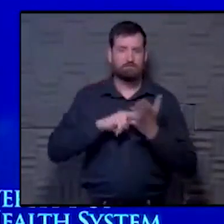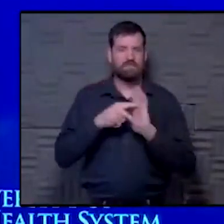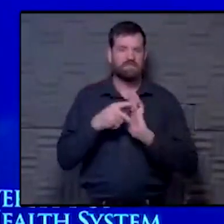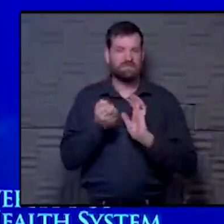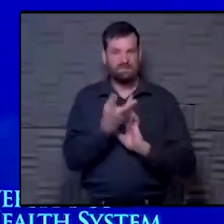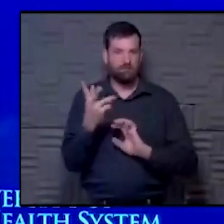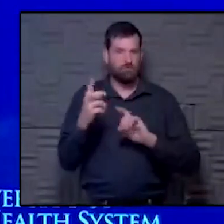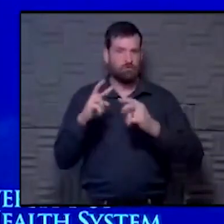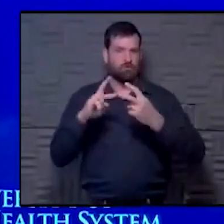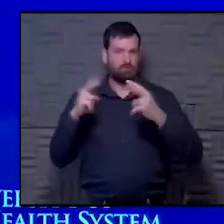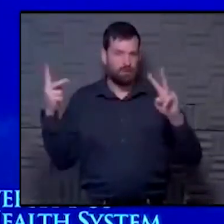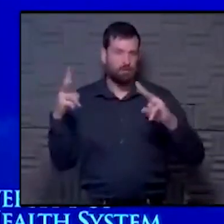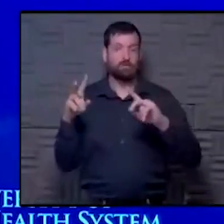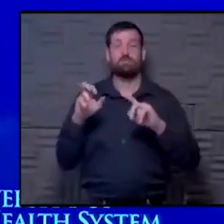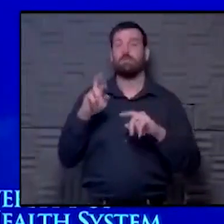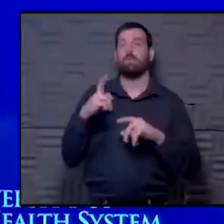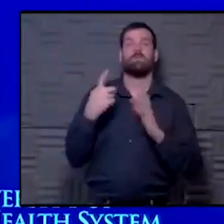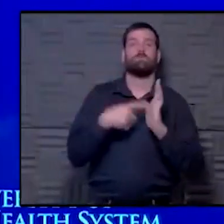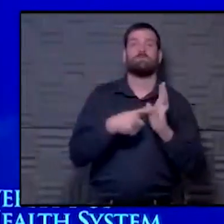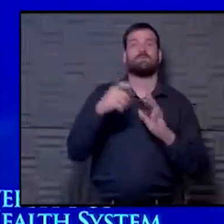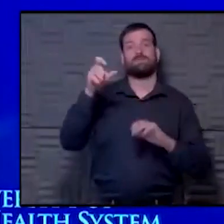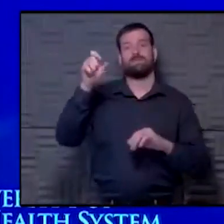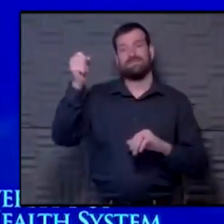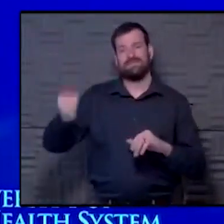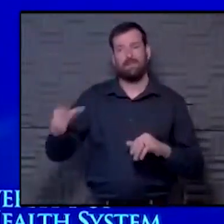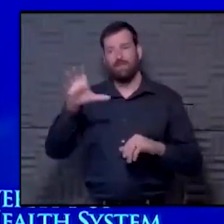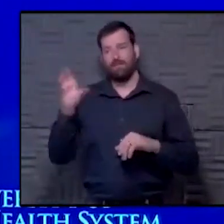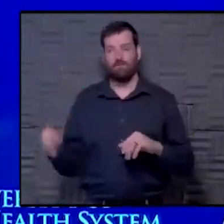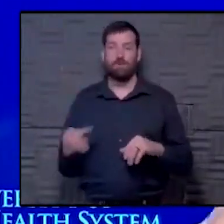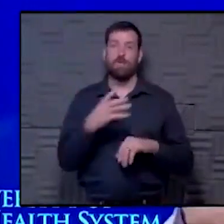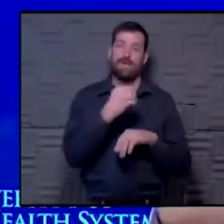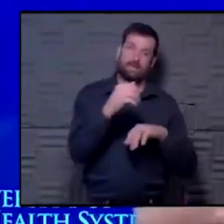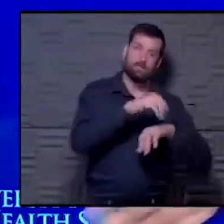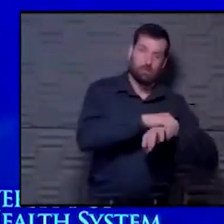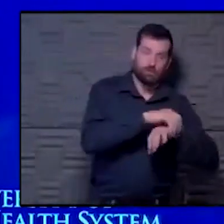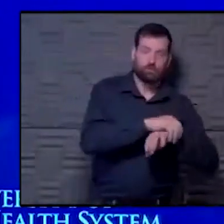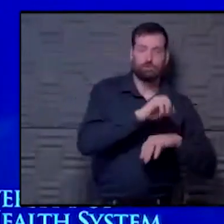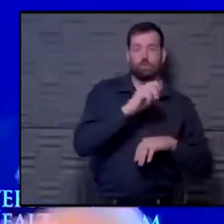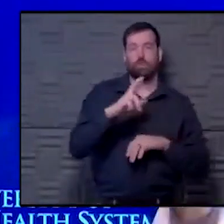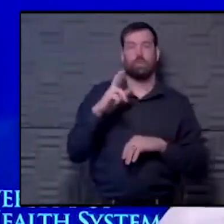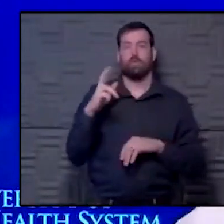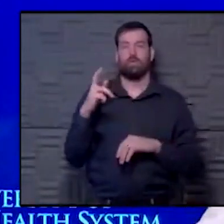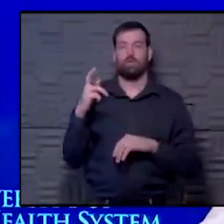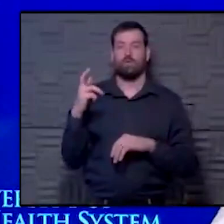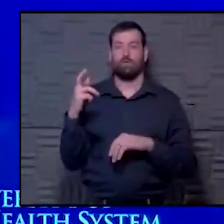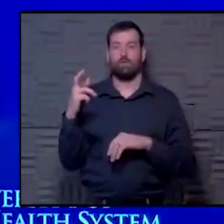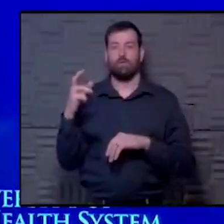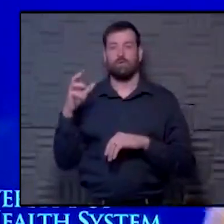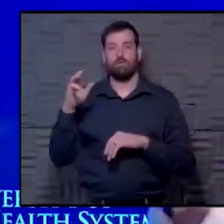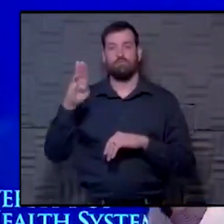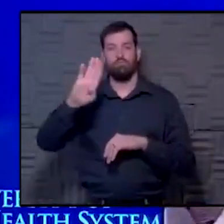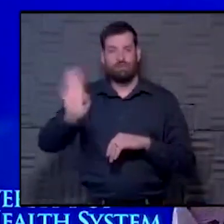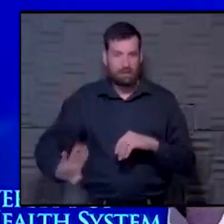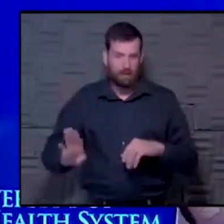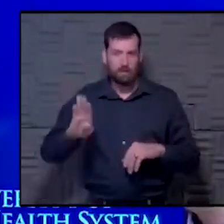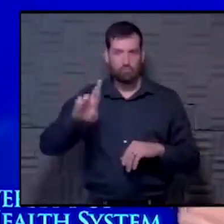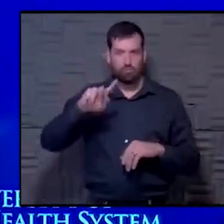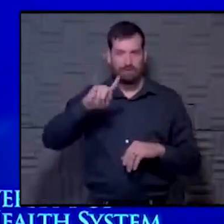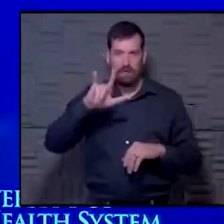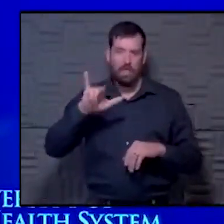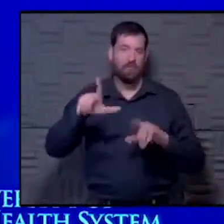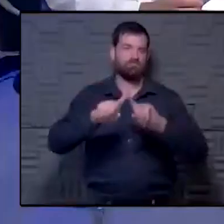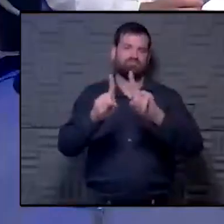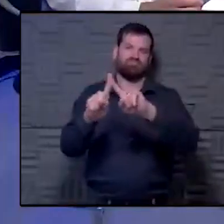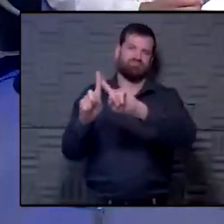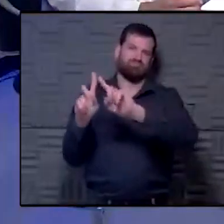variant that's incorporated. For example, you could have the South African and the British variant, Yeah. or the Brazilian variant, all the same variant. I mean, Yeah. there's all sorts of language around